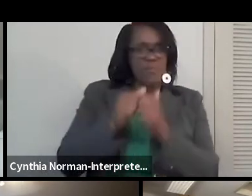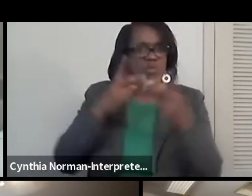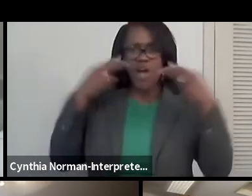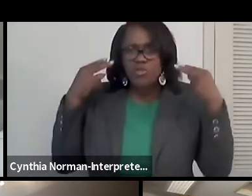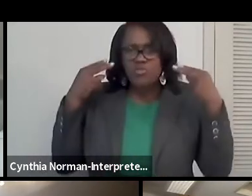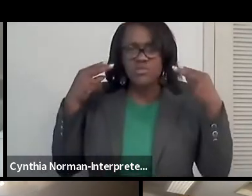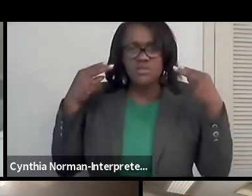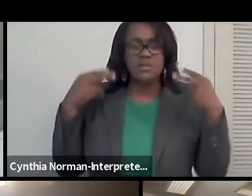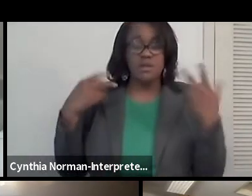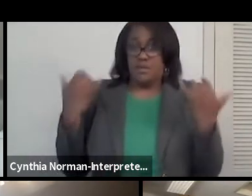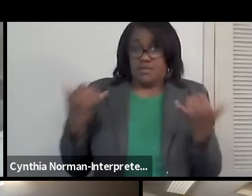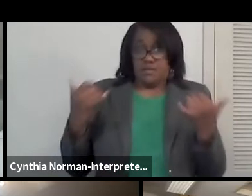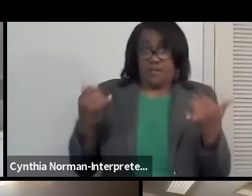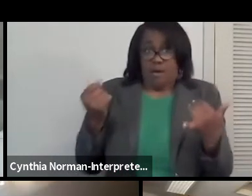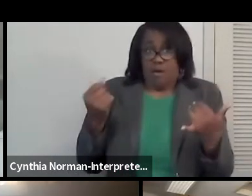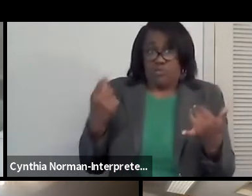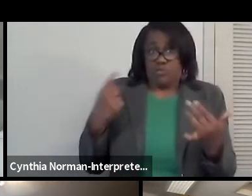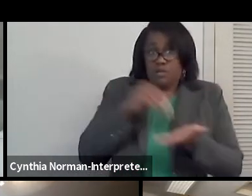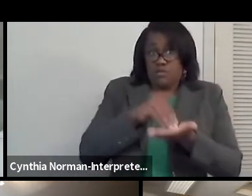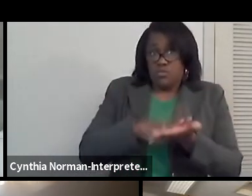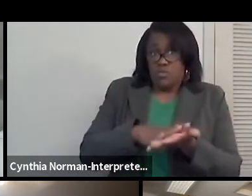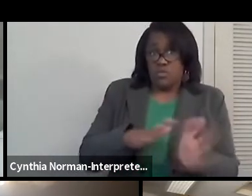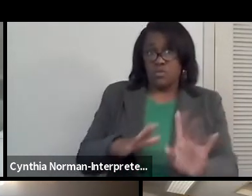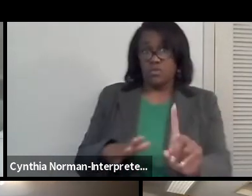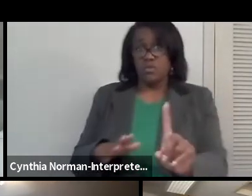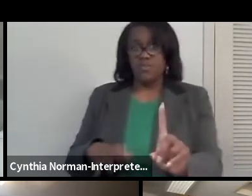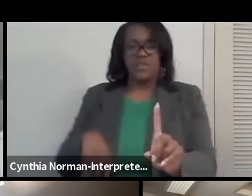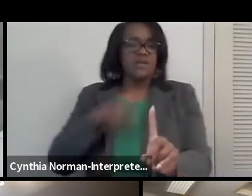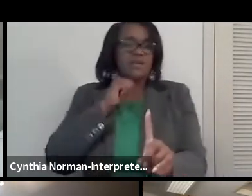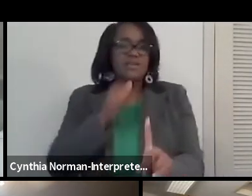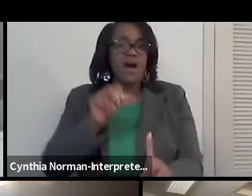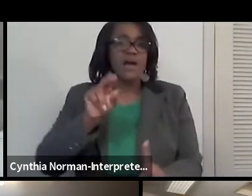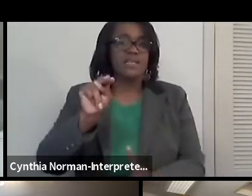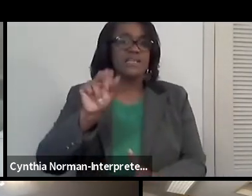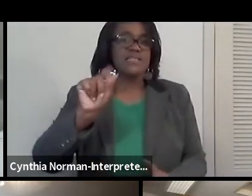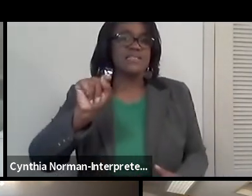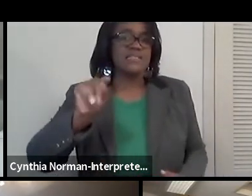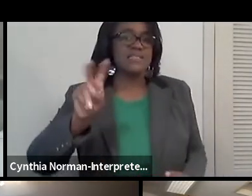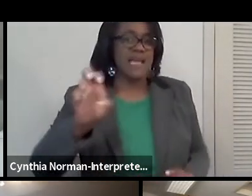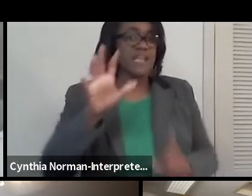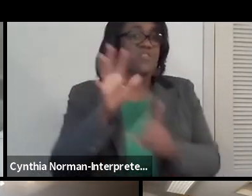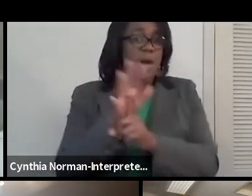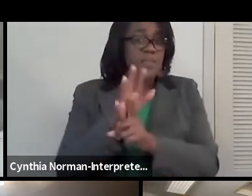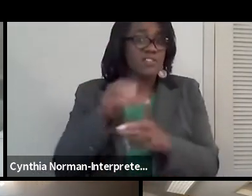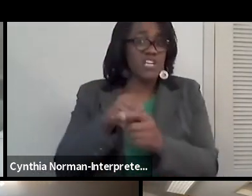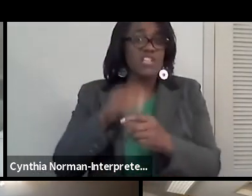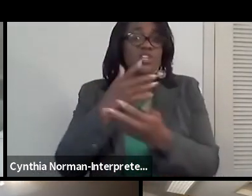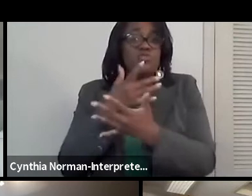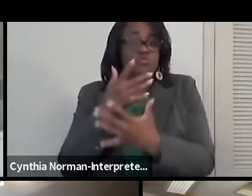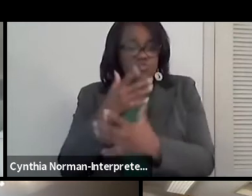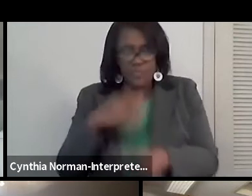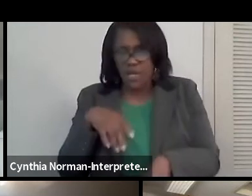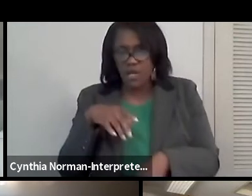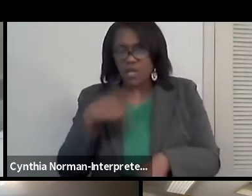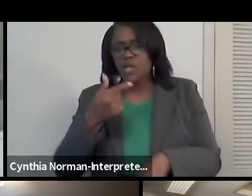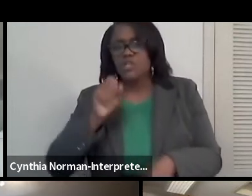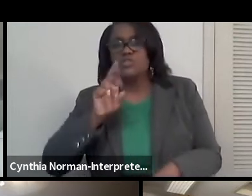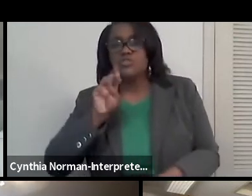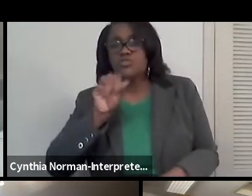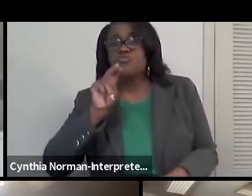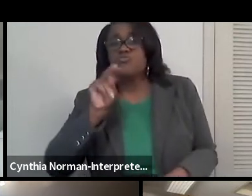which now it should be noted, there are non-native populations of raccoons in Germany and Japan as well. And they have